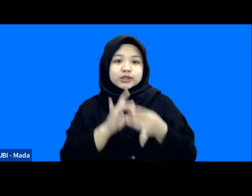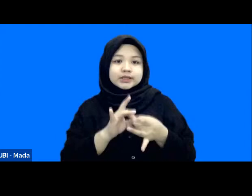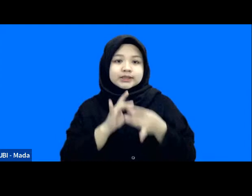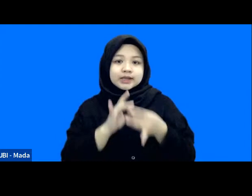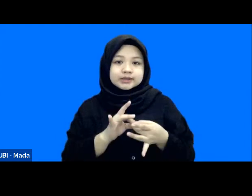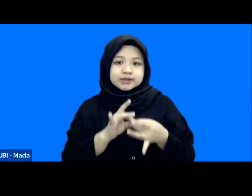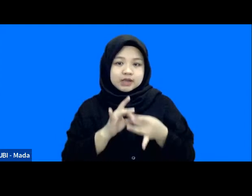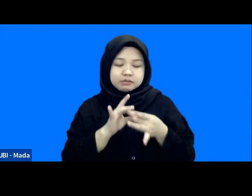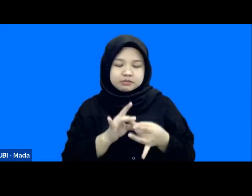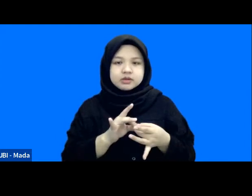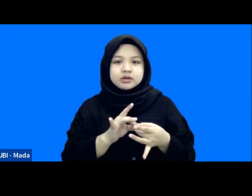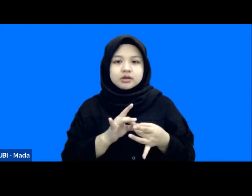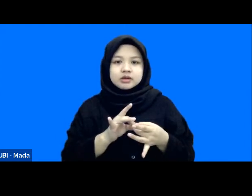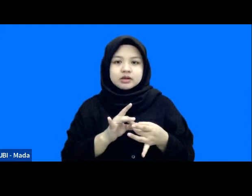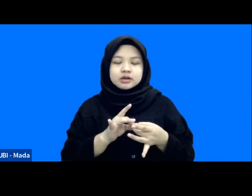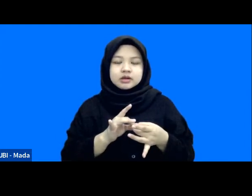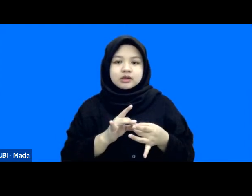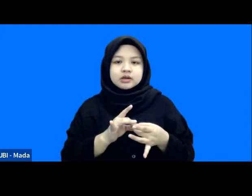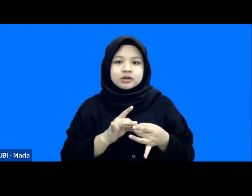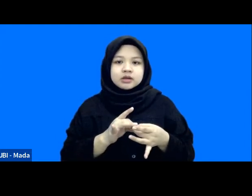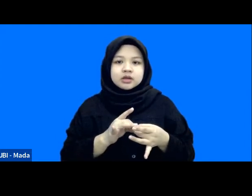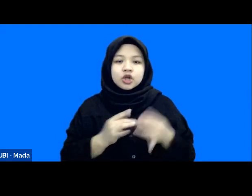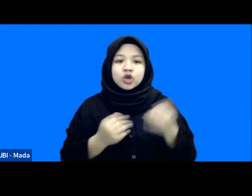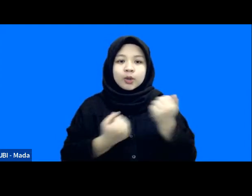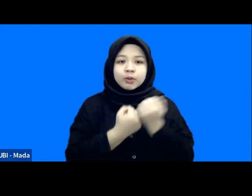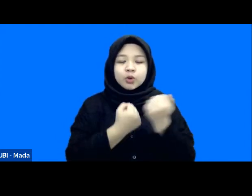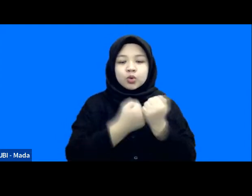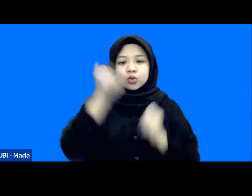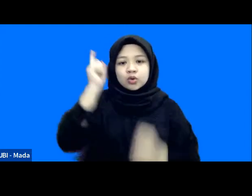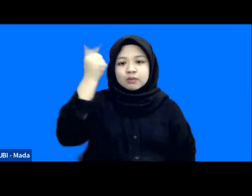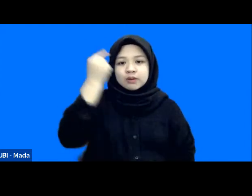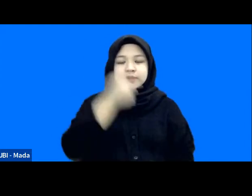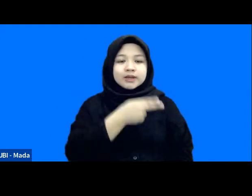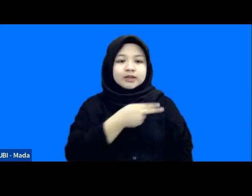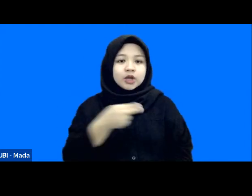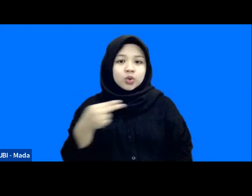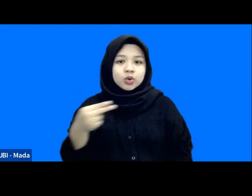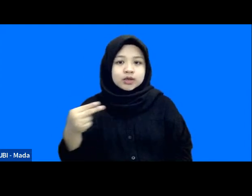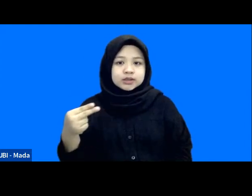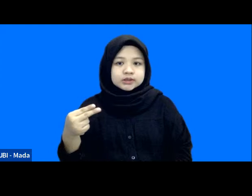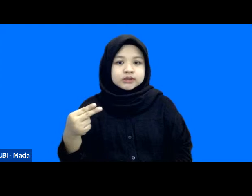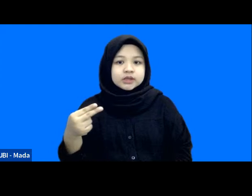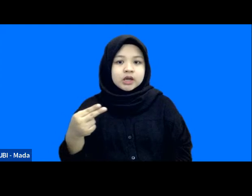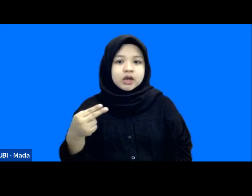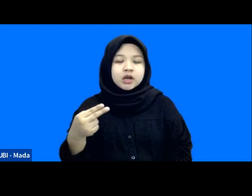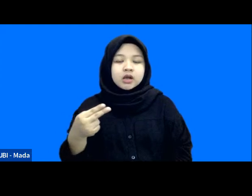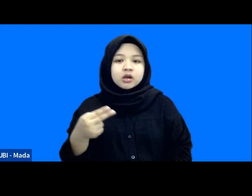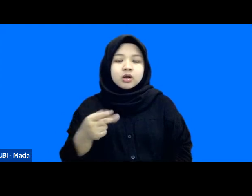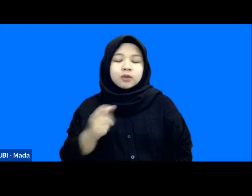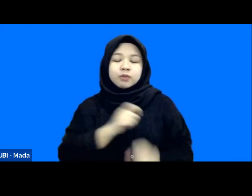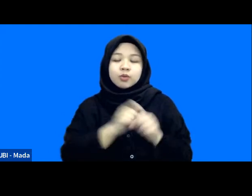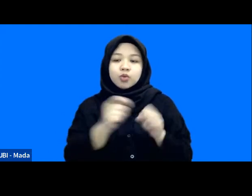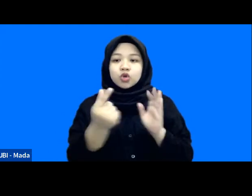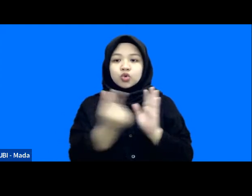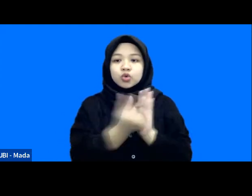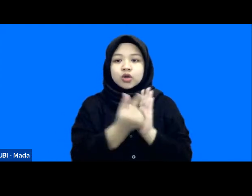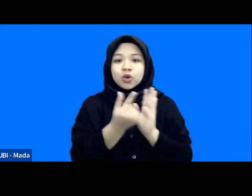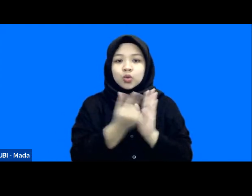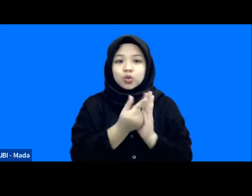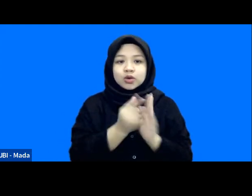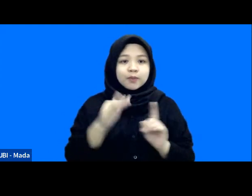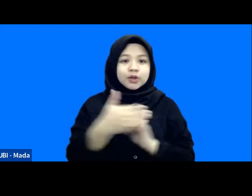to pass the data protections and privacy law that has been on pending for the past few